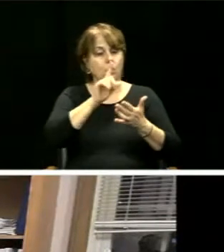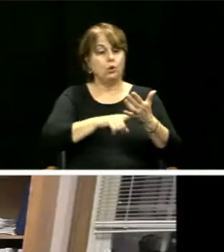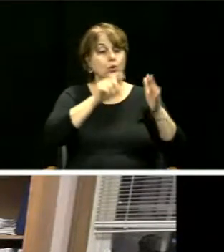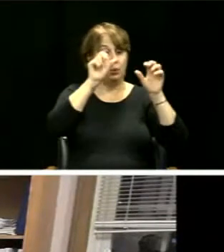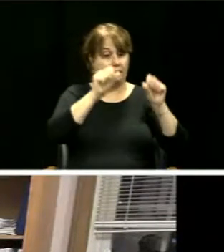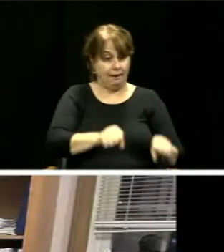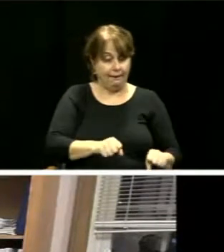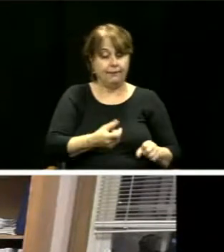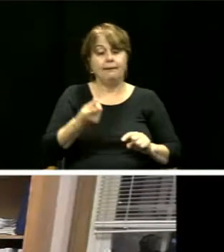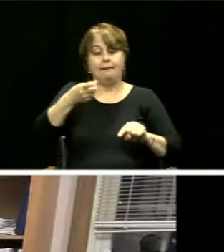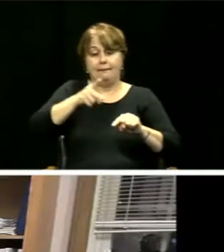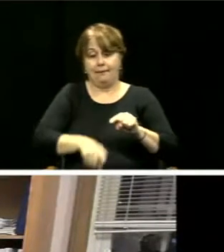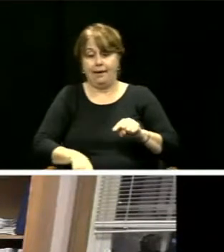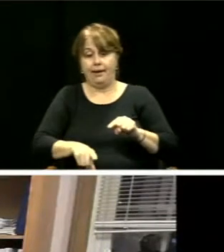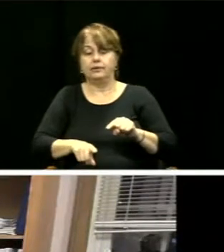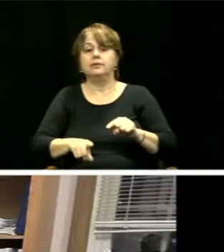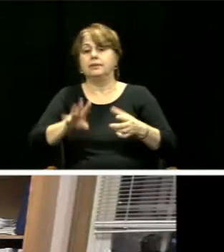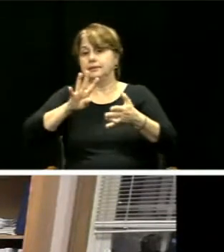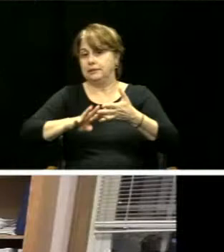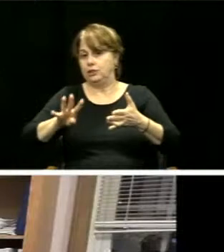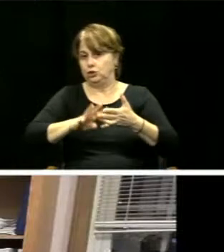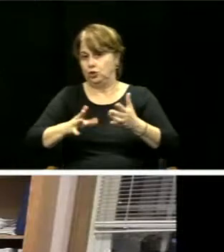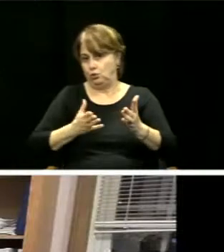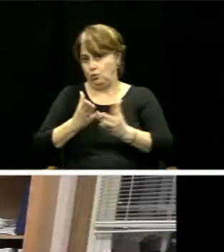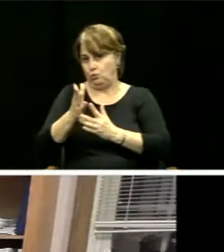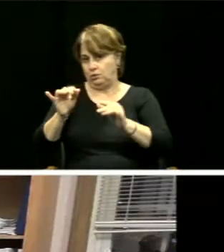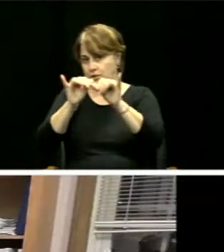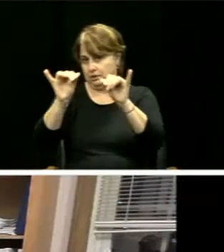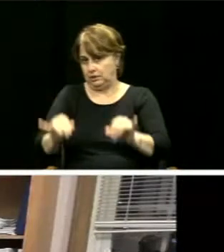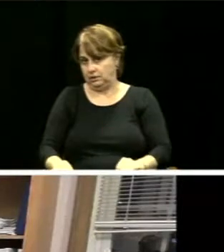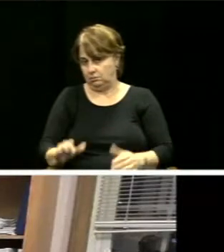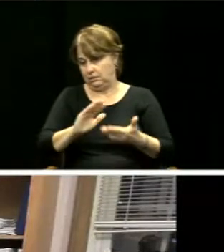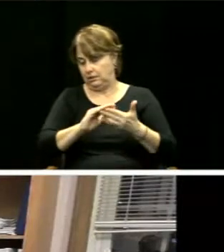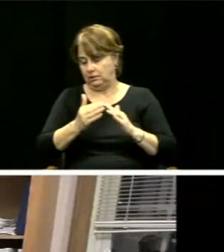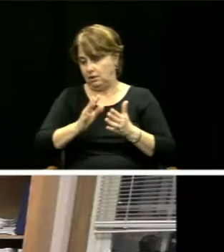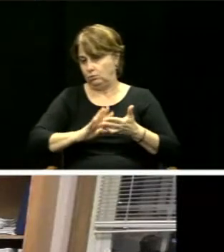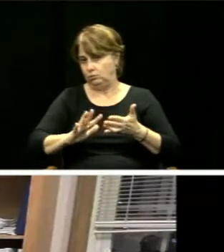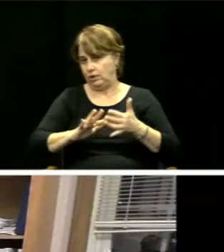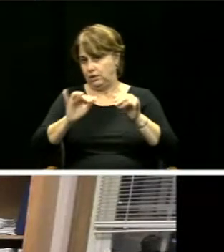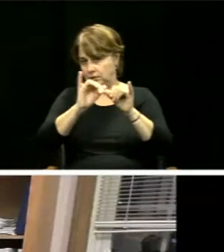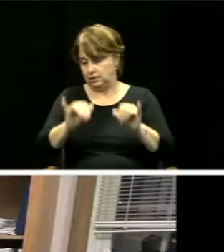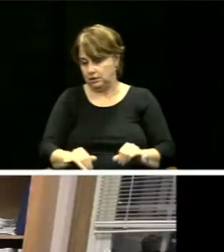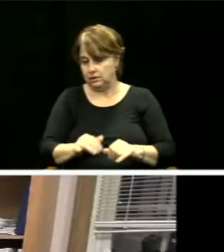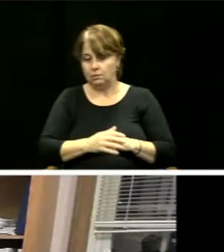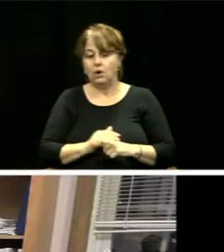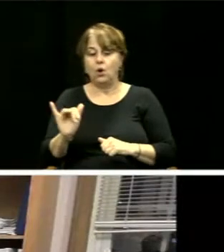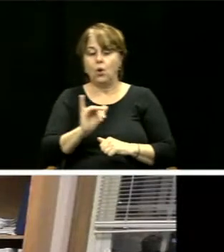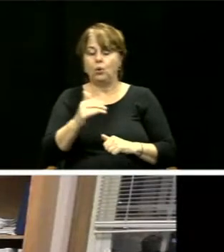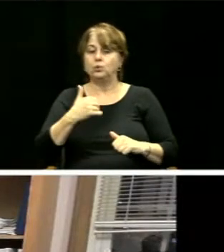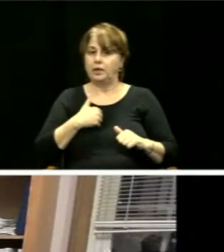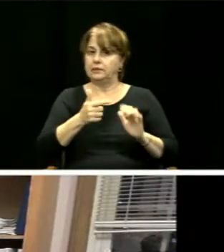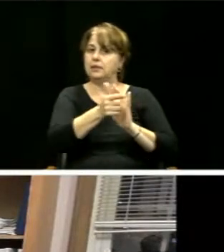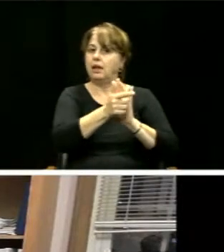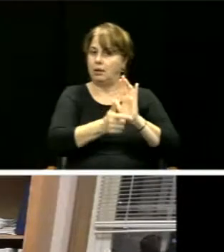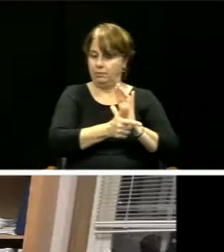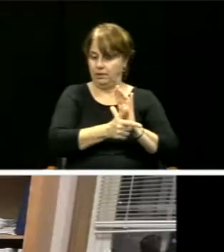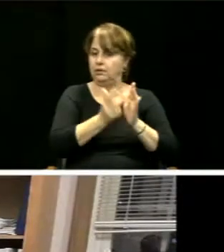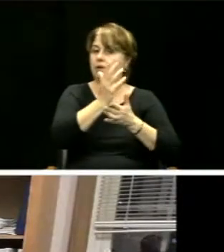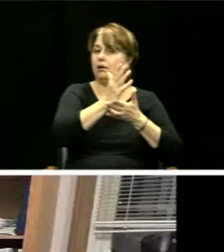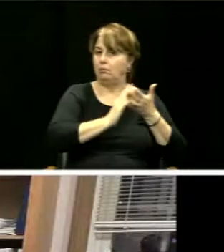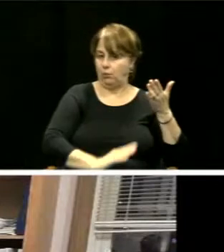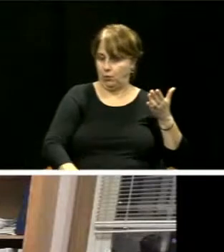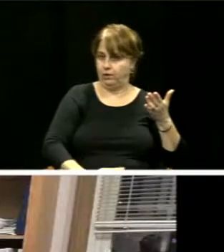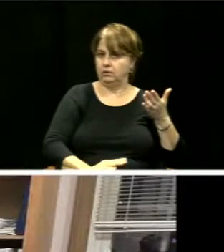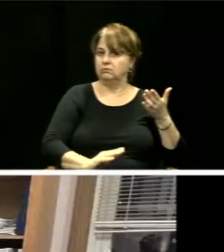can't discharge through that system into the town's drainage system. There also is the liability component. Should the drainage system in the